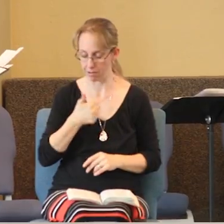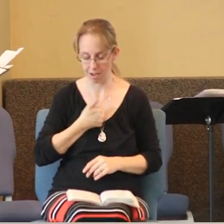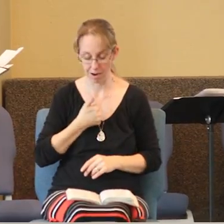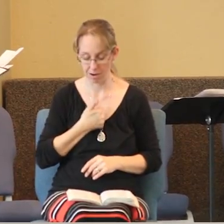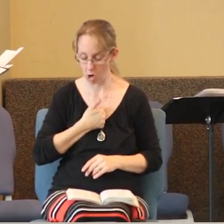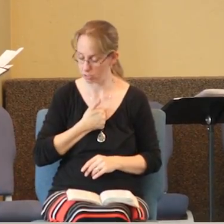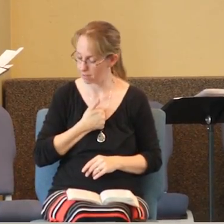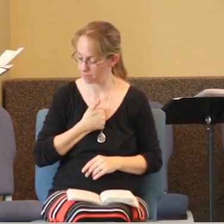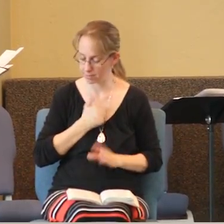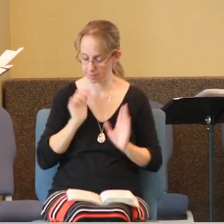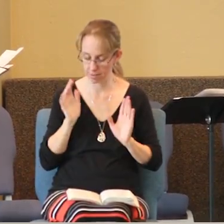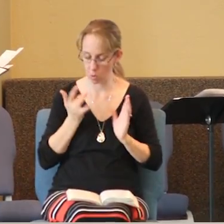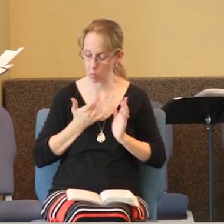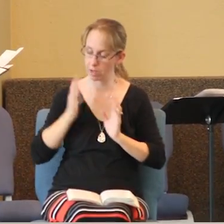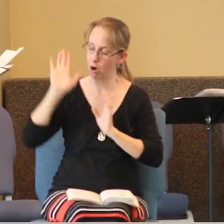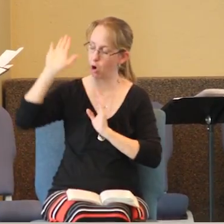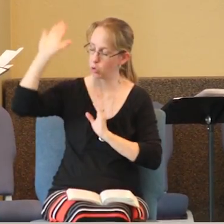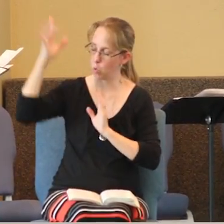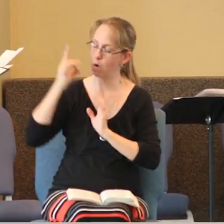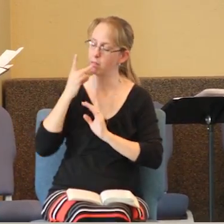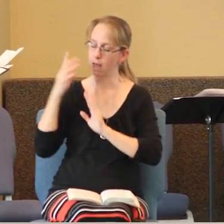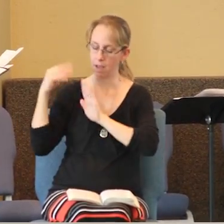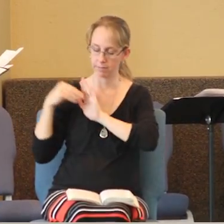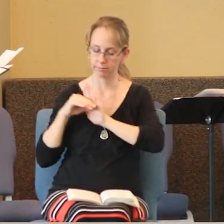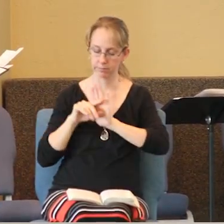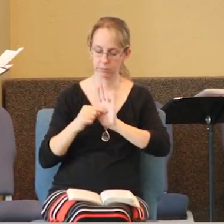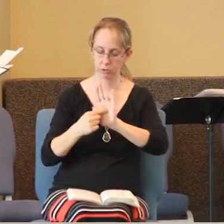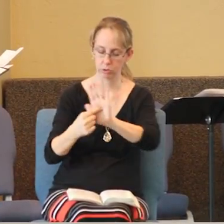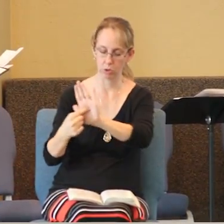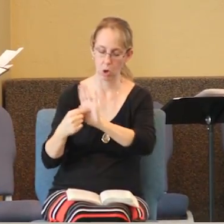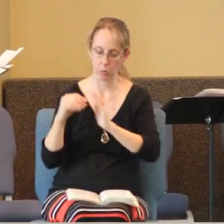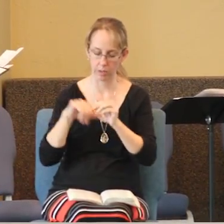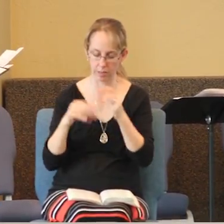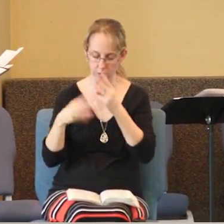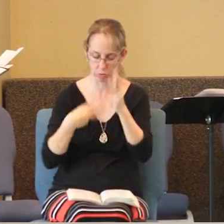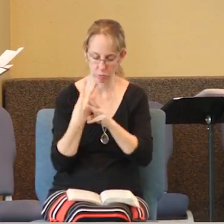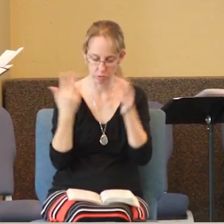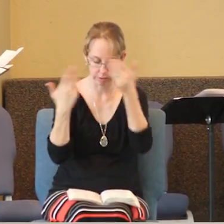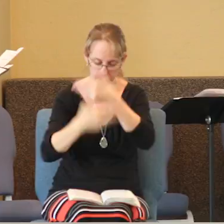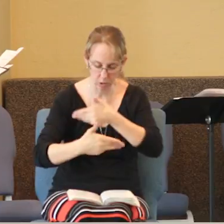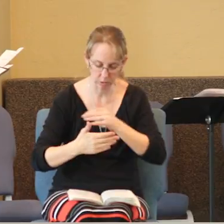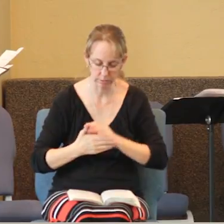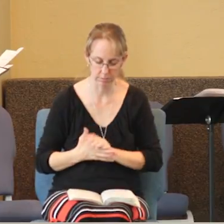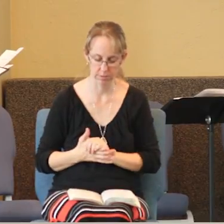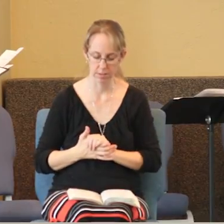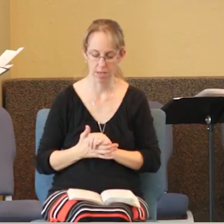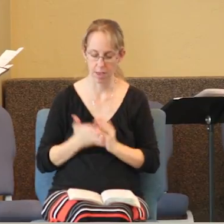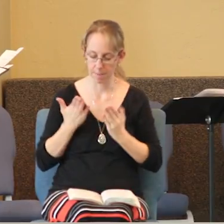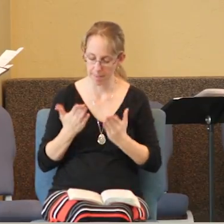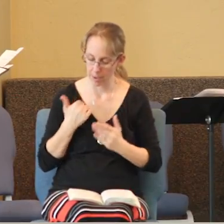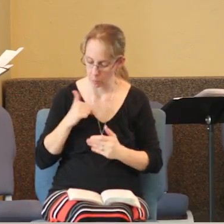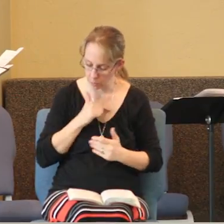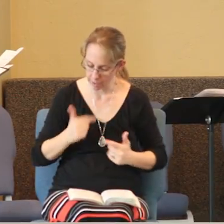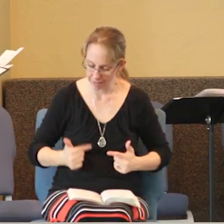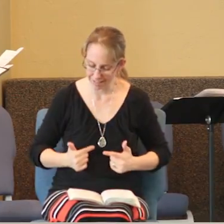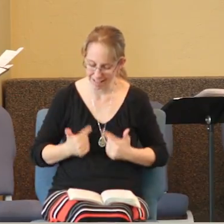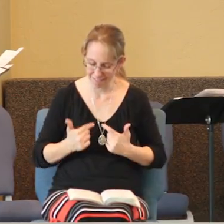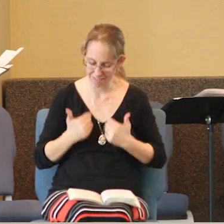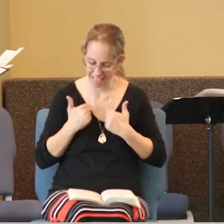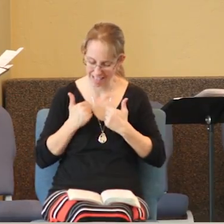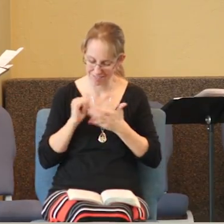that we are not of ourselves. We are your light in this world of darkness. Father, may we live a